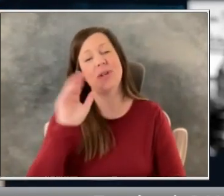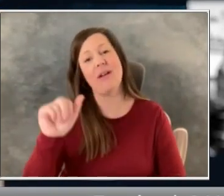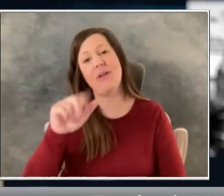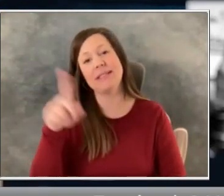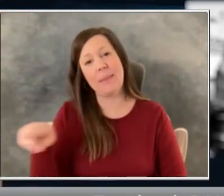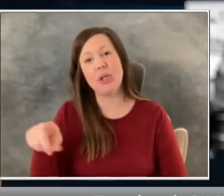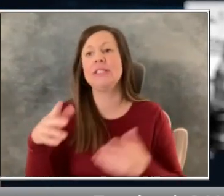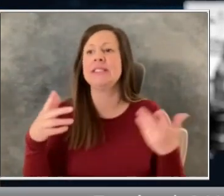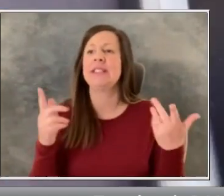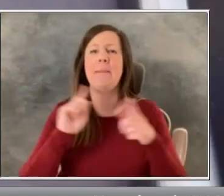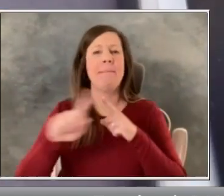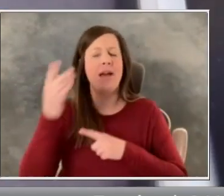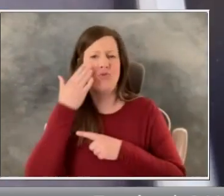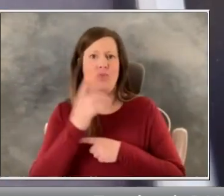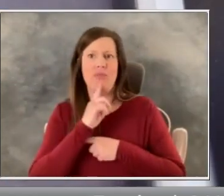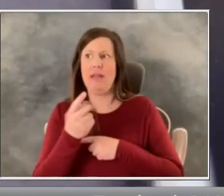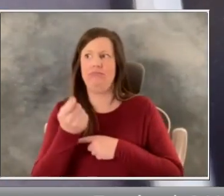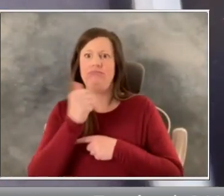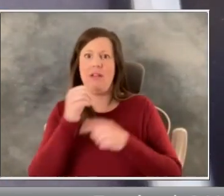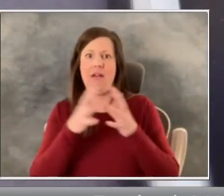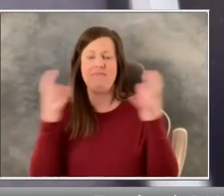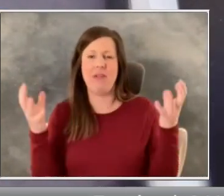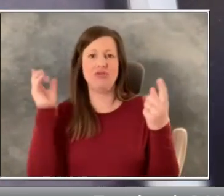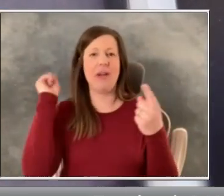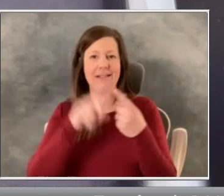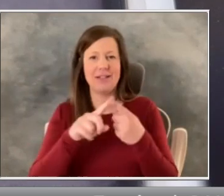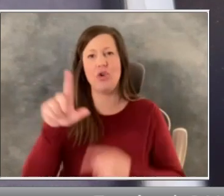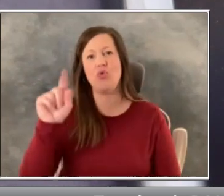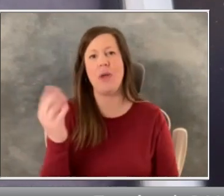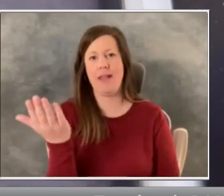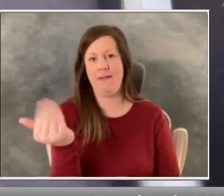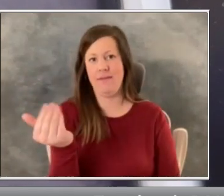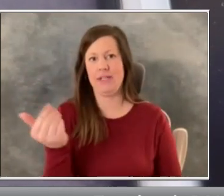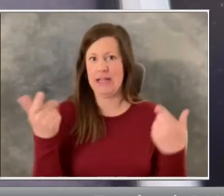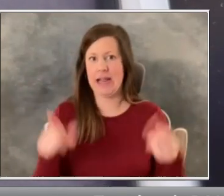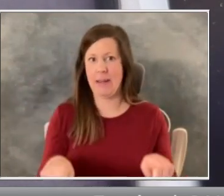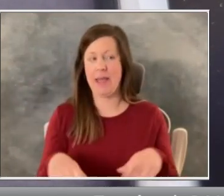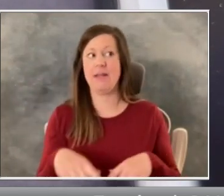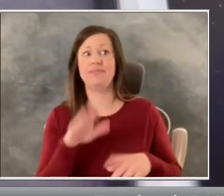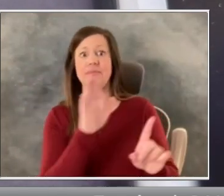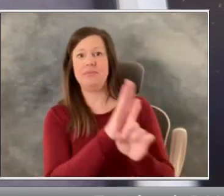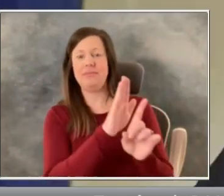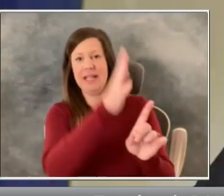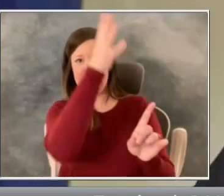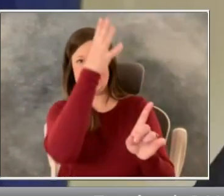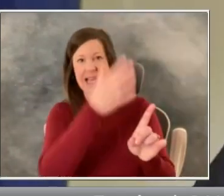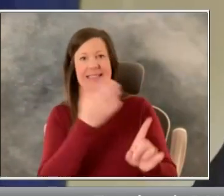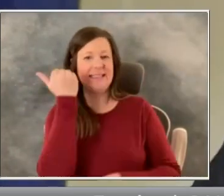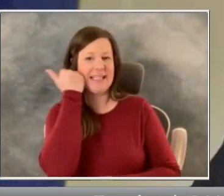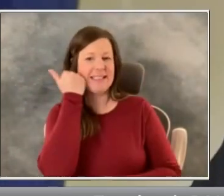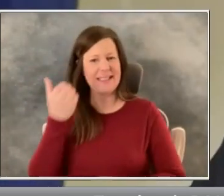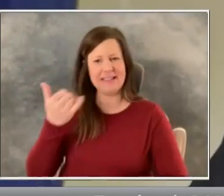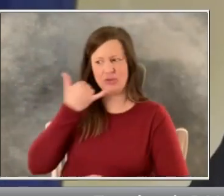about the disease until one day in 2015 when he got a call from his dad's dentist. It was a shock when someone